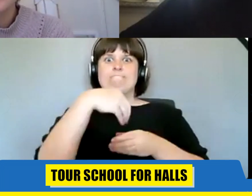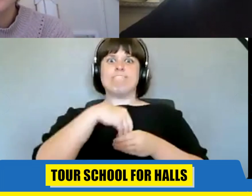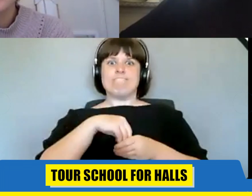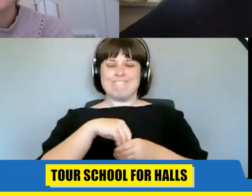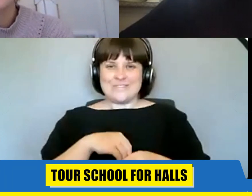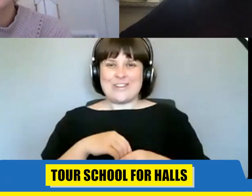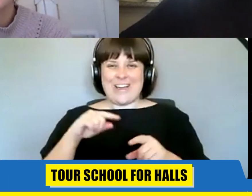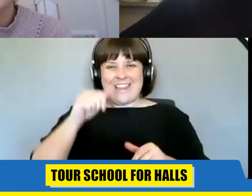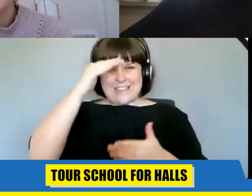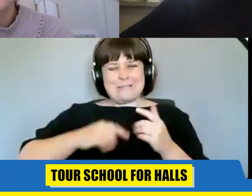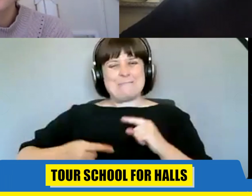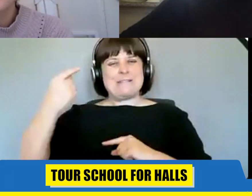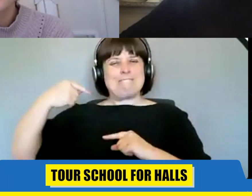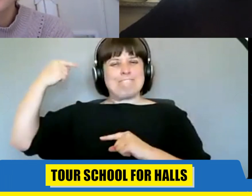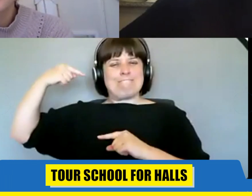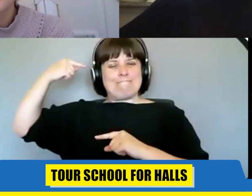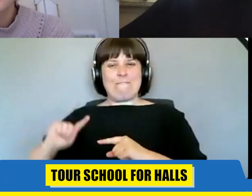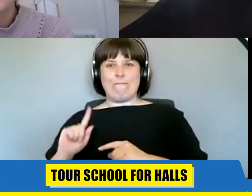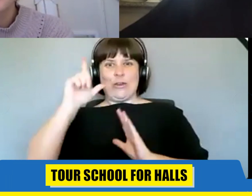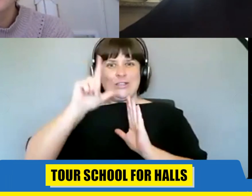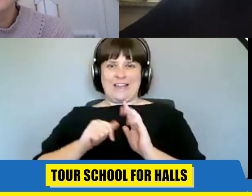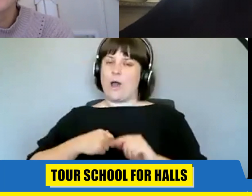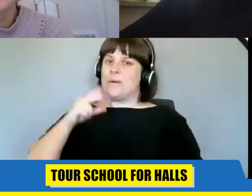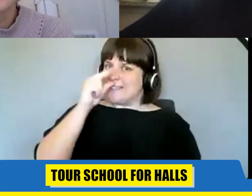was, yeah, when I was much younger.